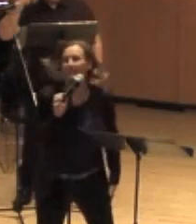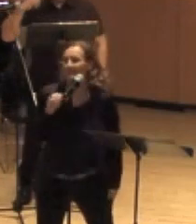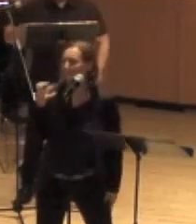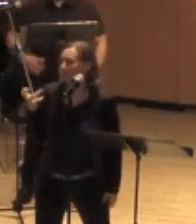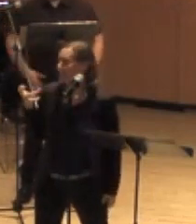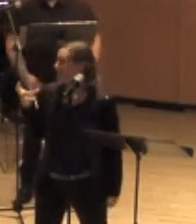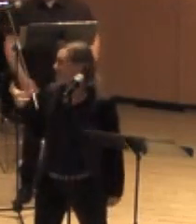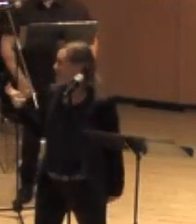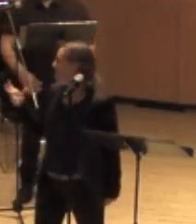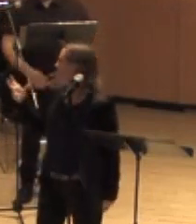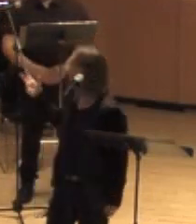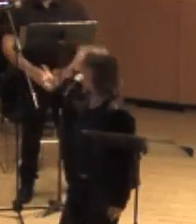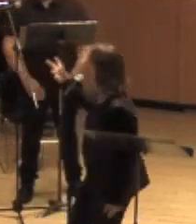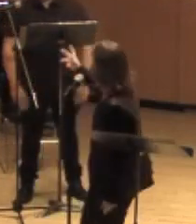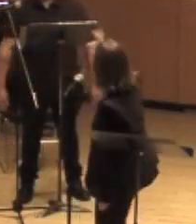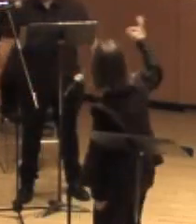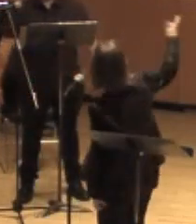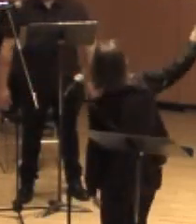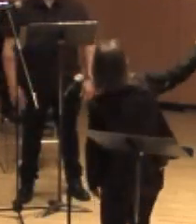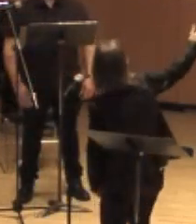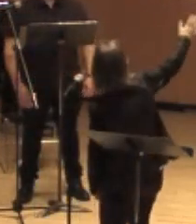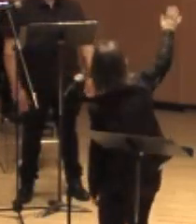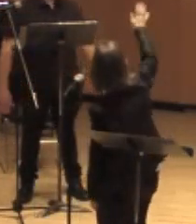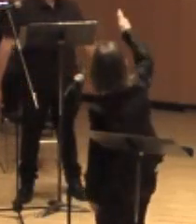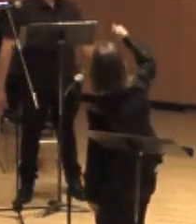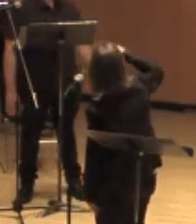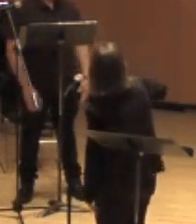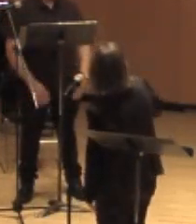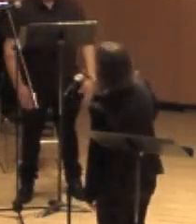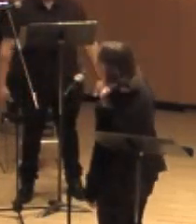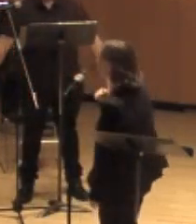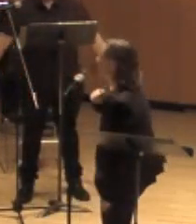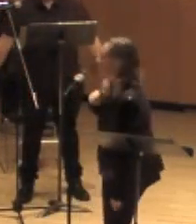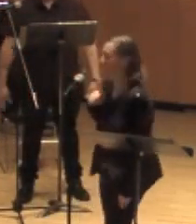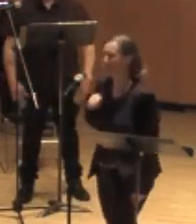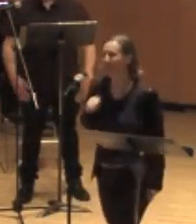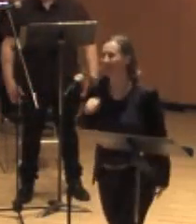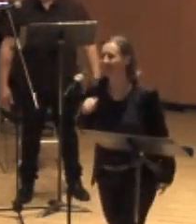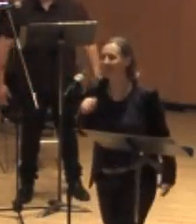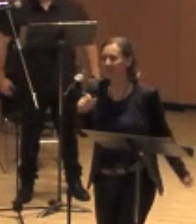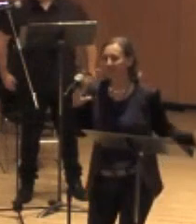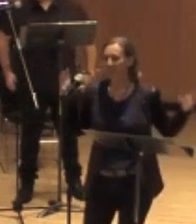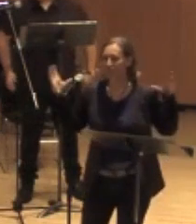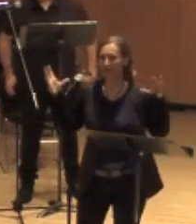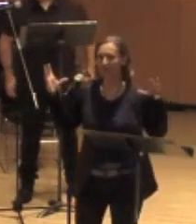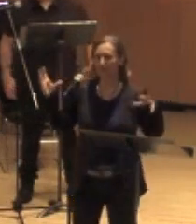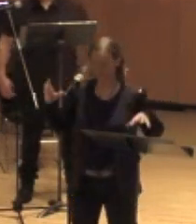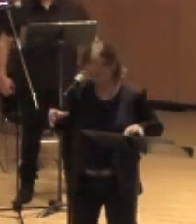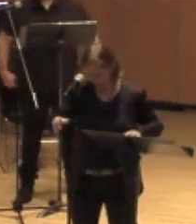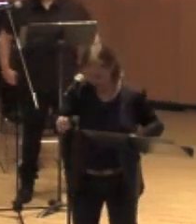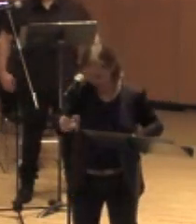well oh the experiment which you're seeing back here on on the wall is we're trying to play with live